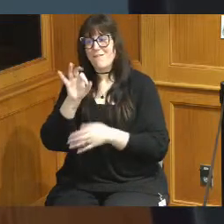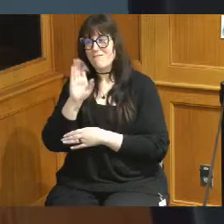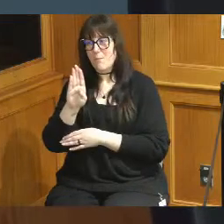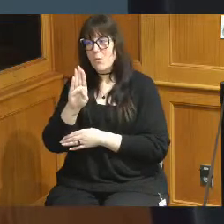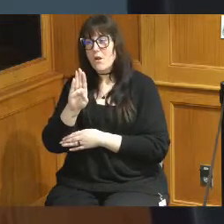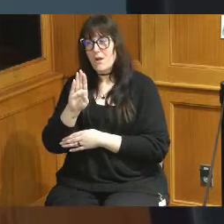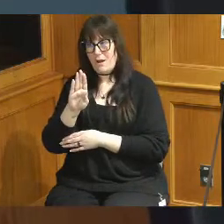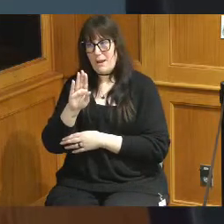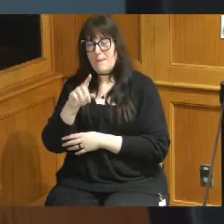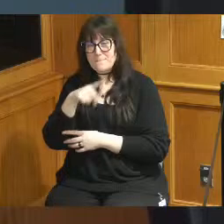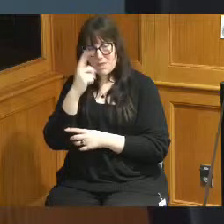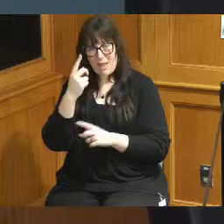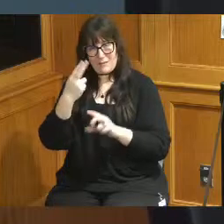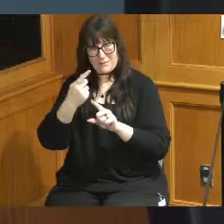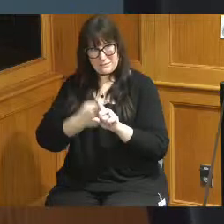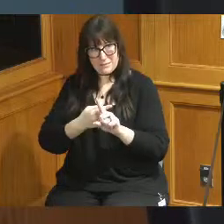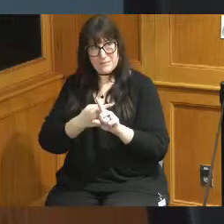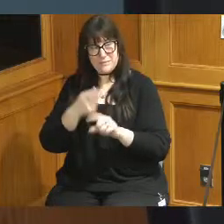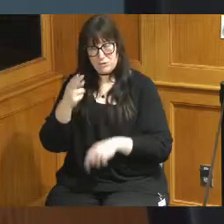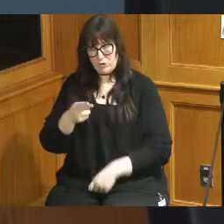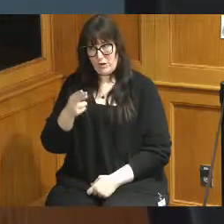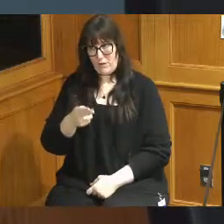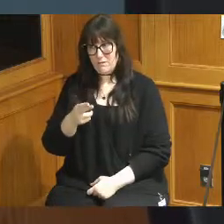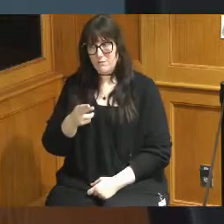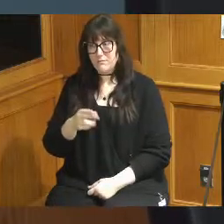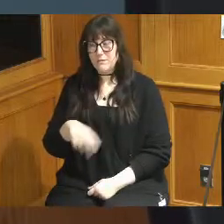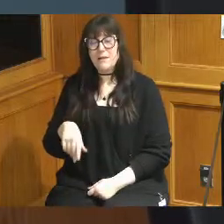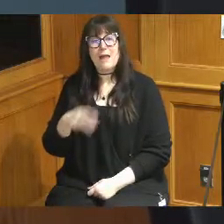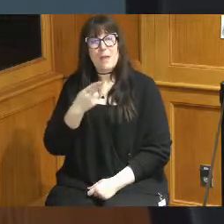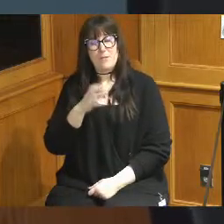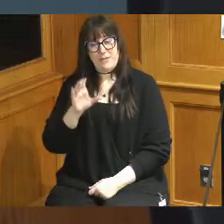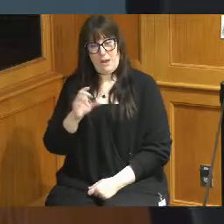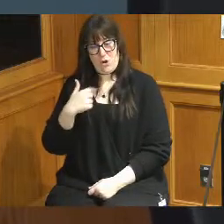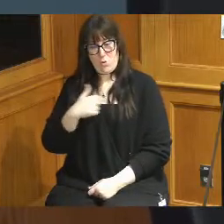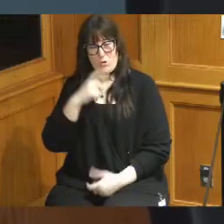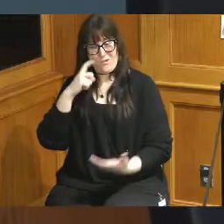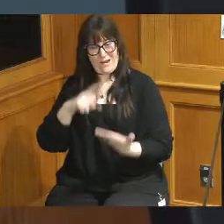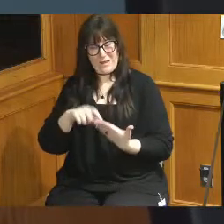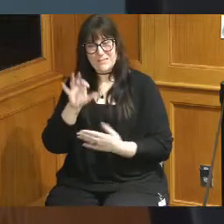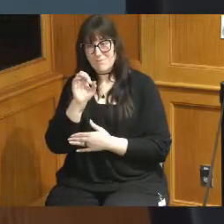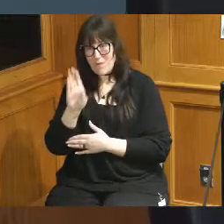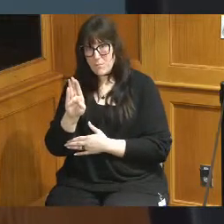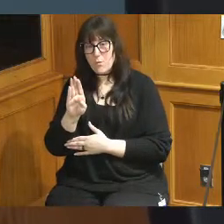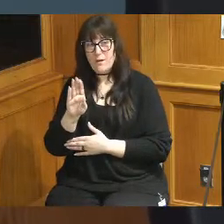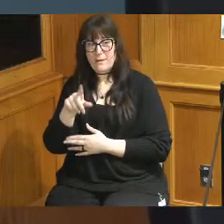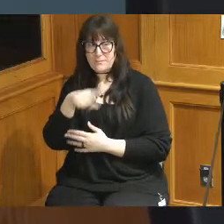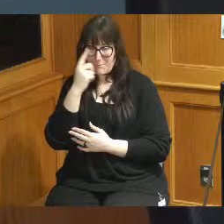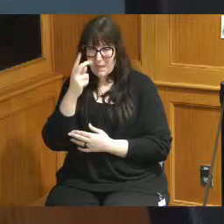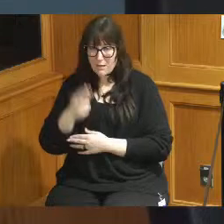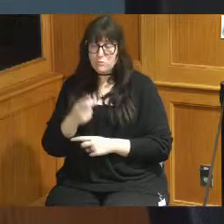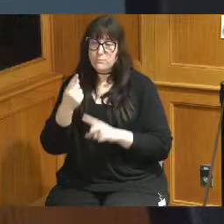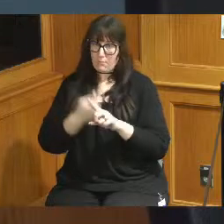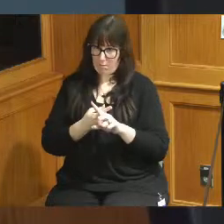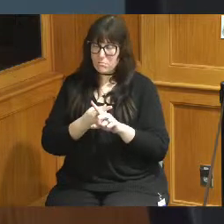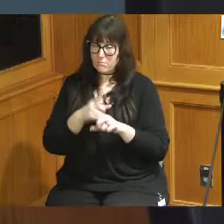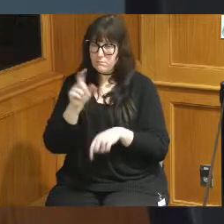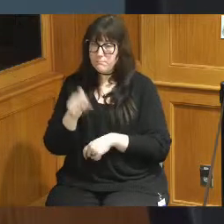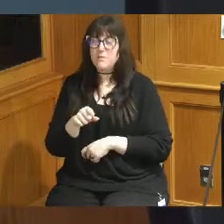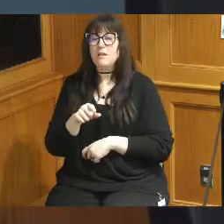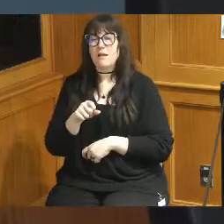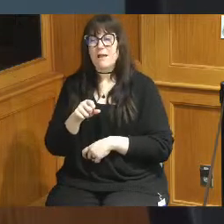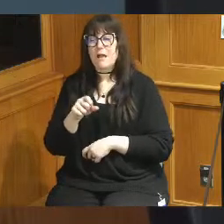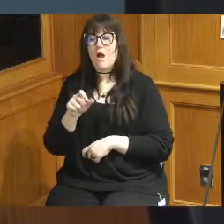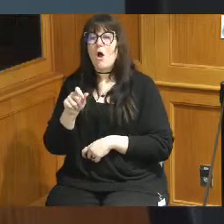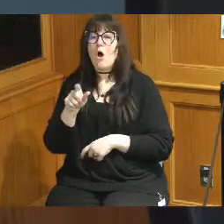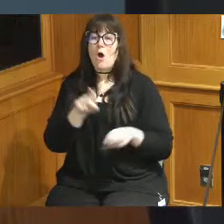African American History Month. Whereas the Hamilton County Commissioners recognize February as Black History Month, also known as